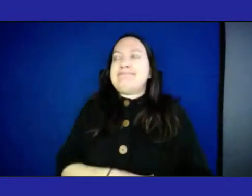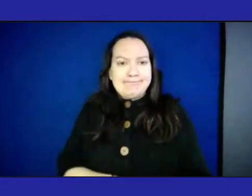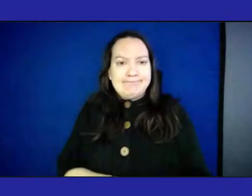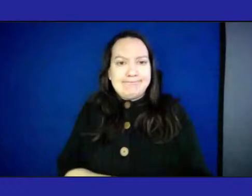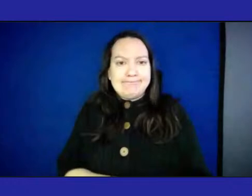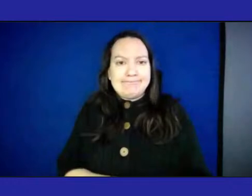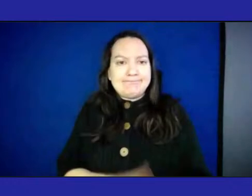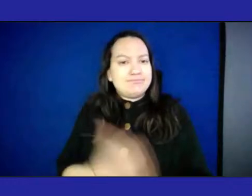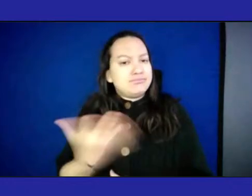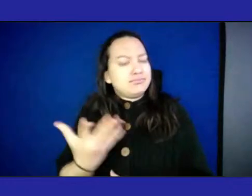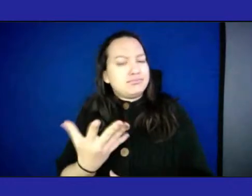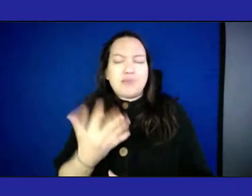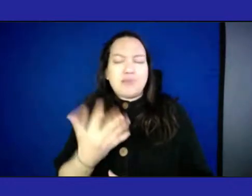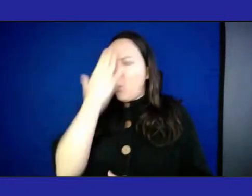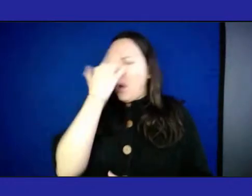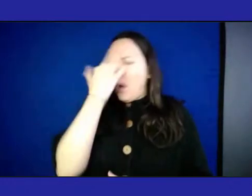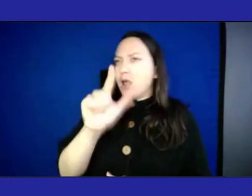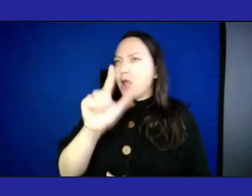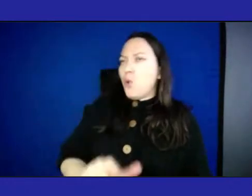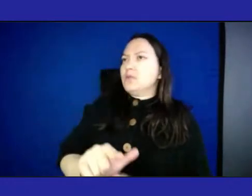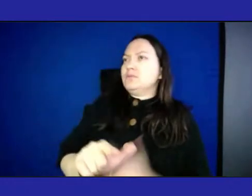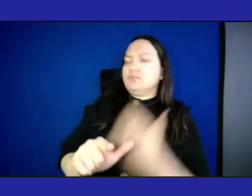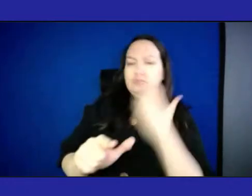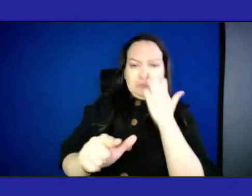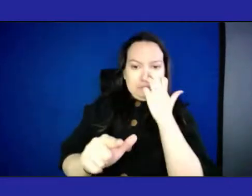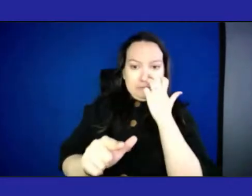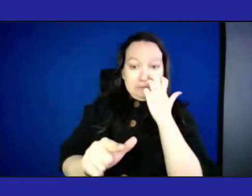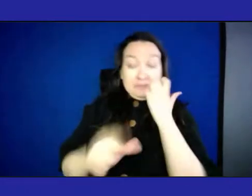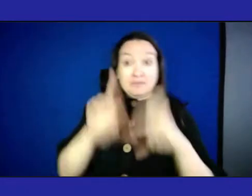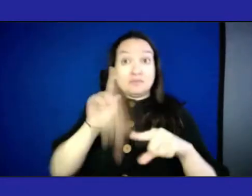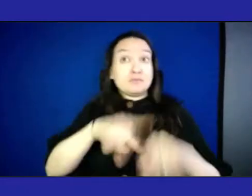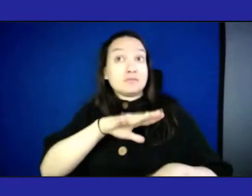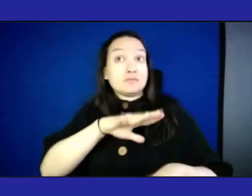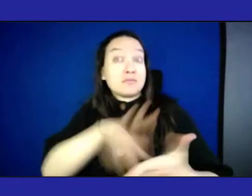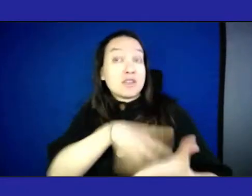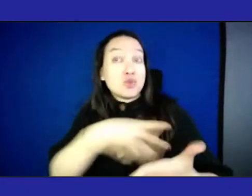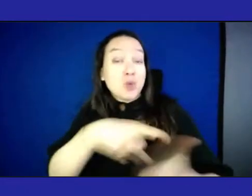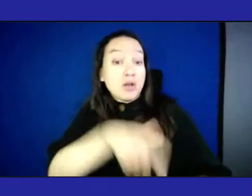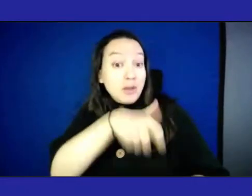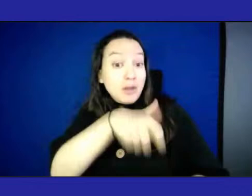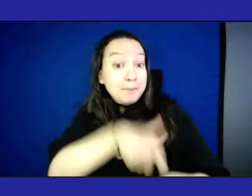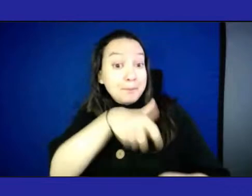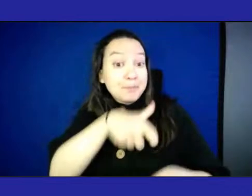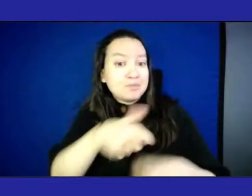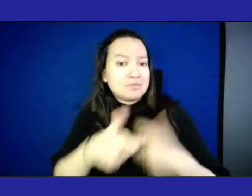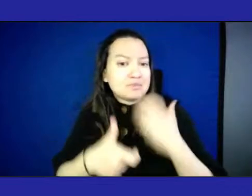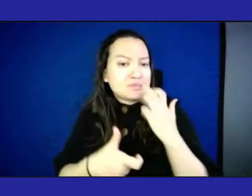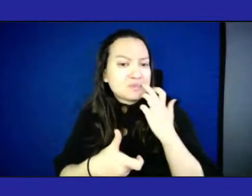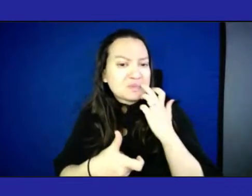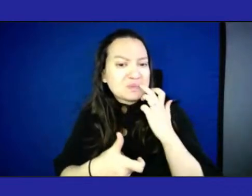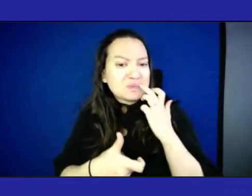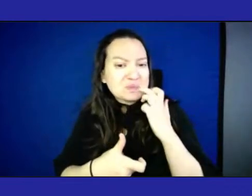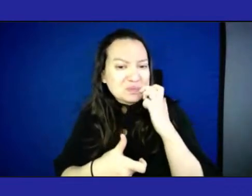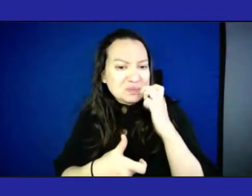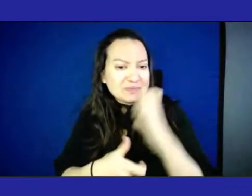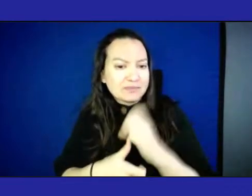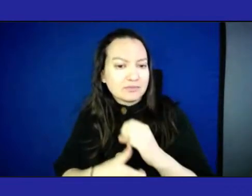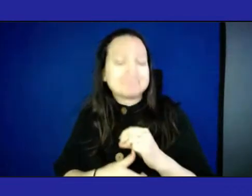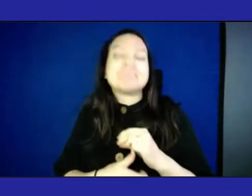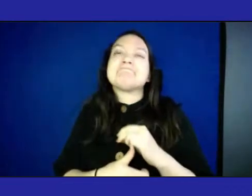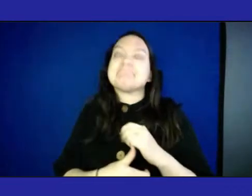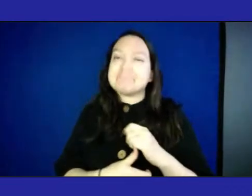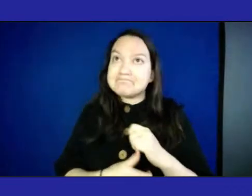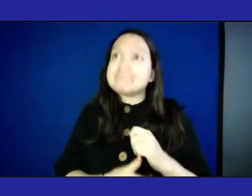driving the low rate? Is it that people, you cannot schedule the appointment on time, or does that help? There's a number of reasons, right?